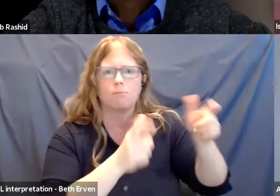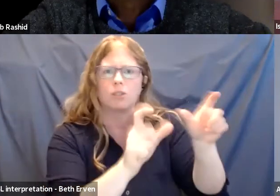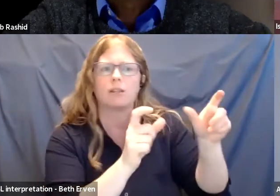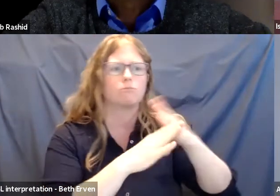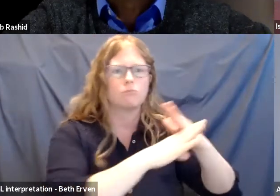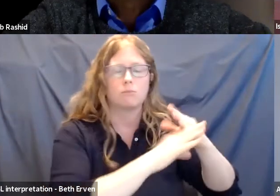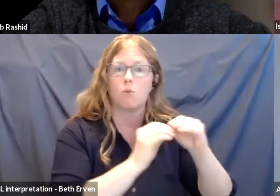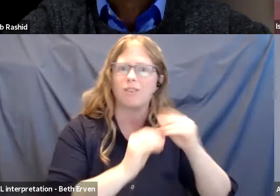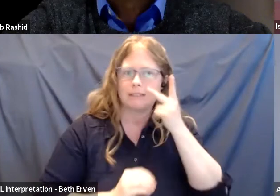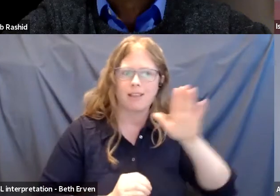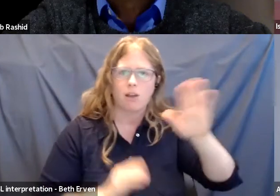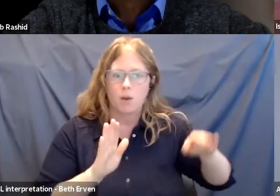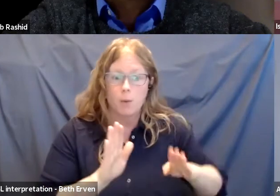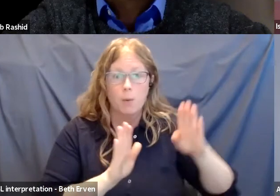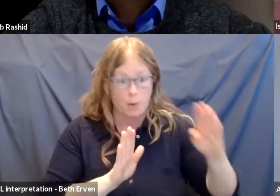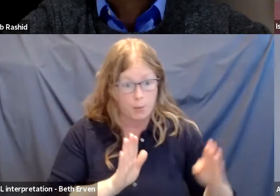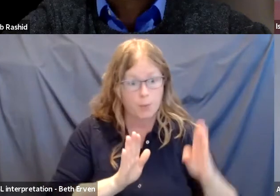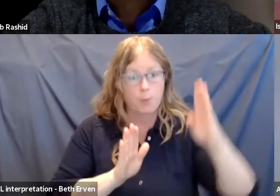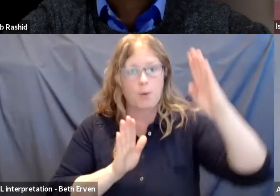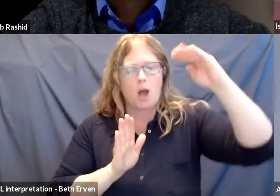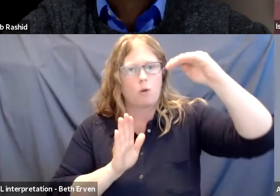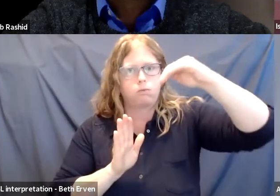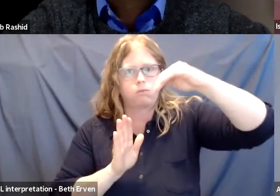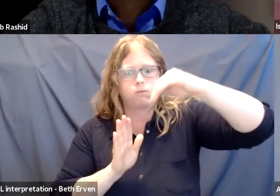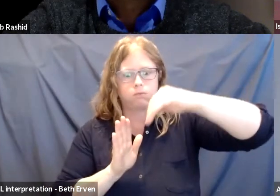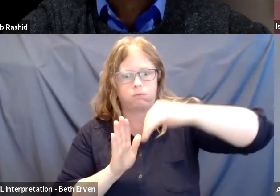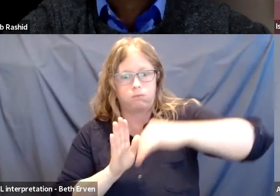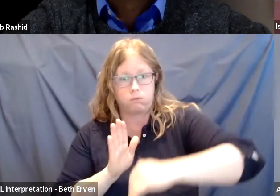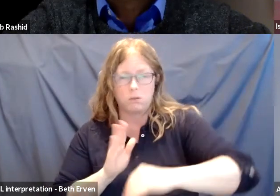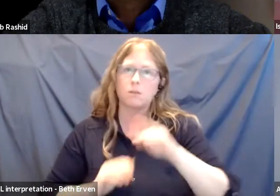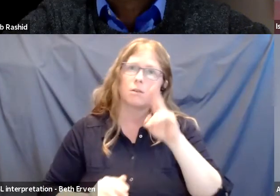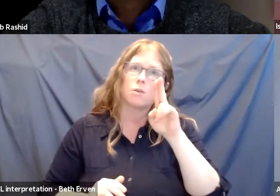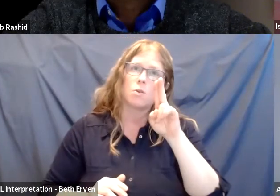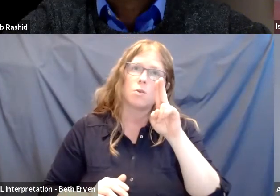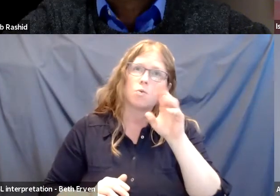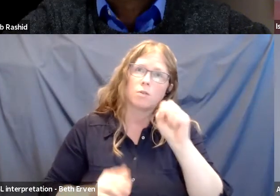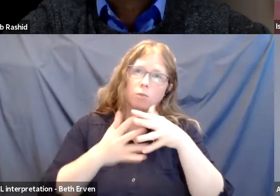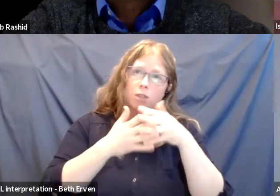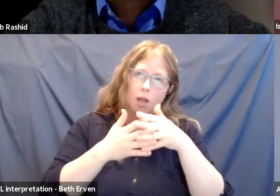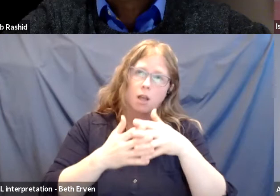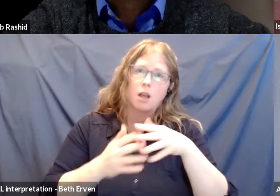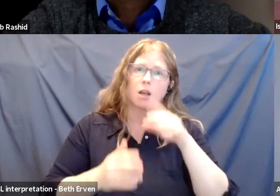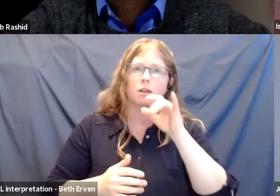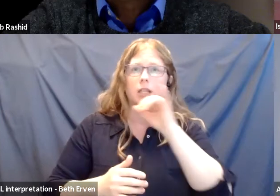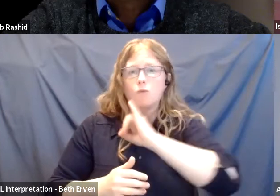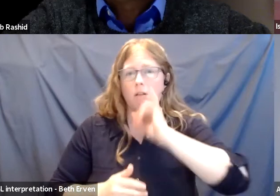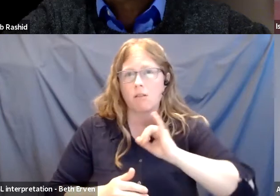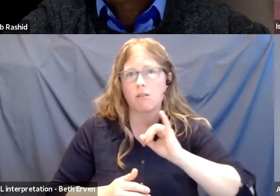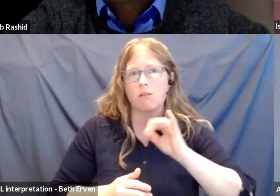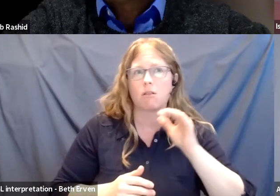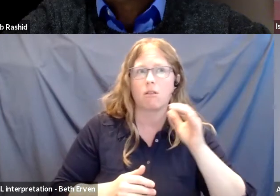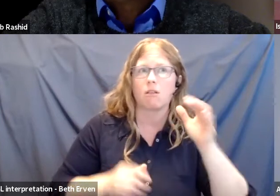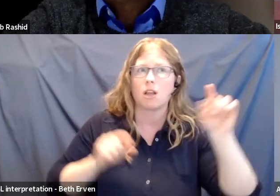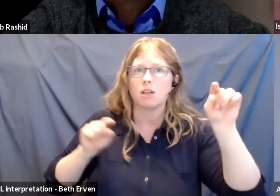the UK, went like that. The United States and Israel are basically the only two countries, I think, that have